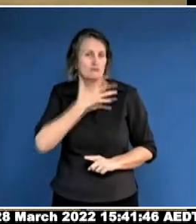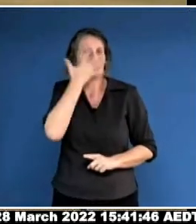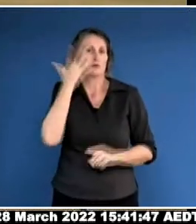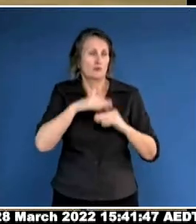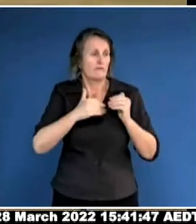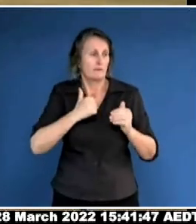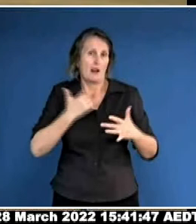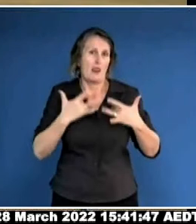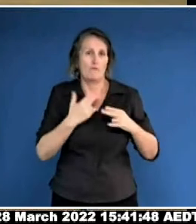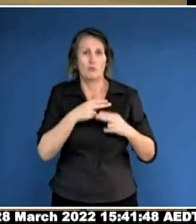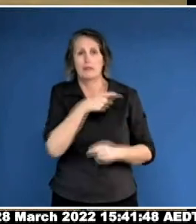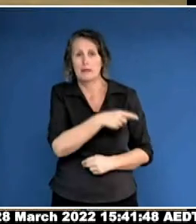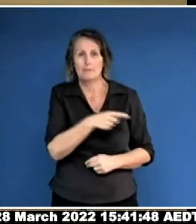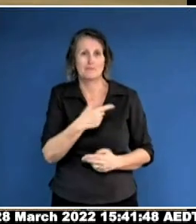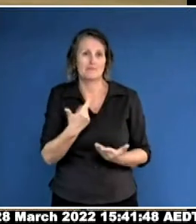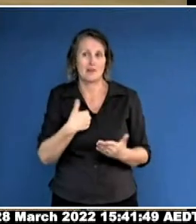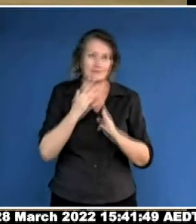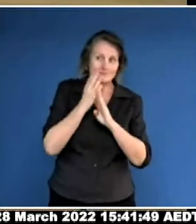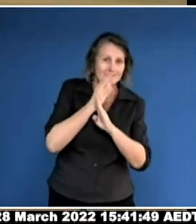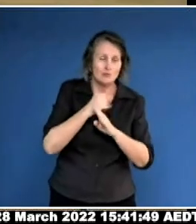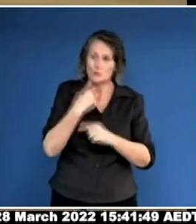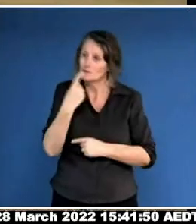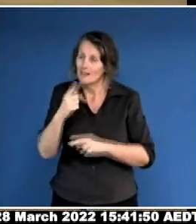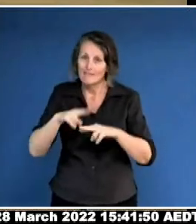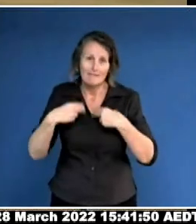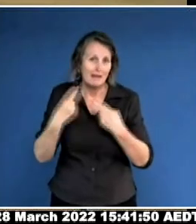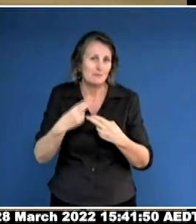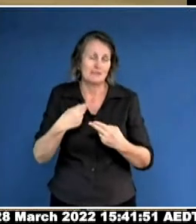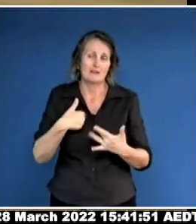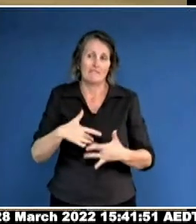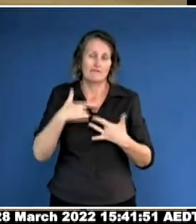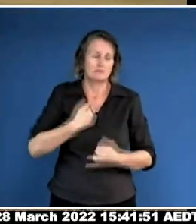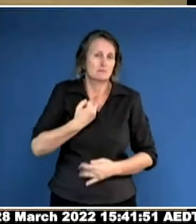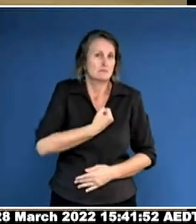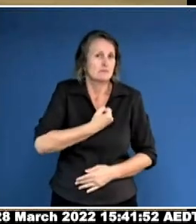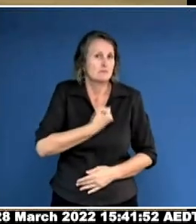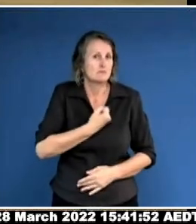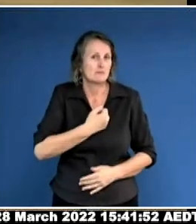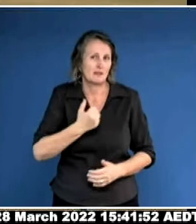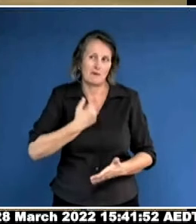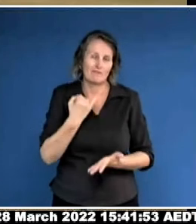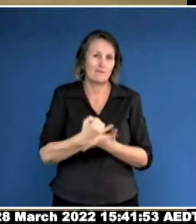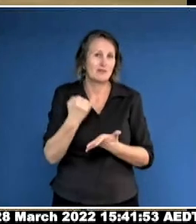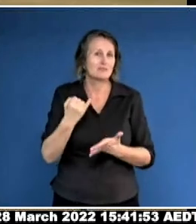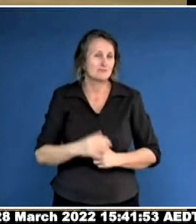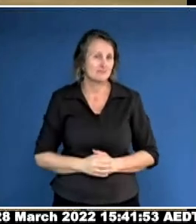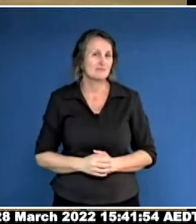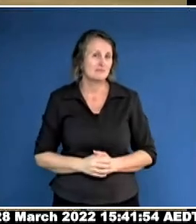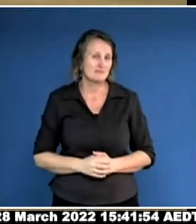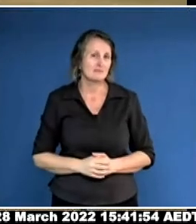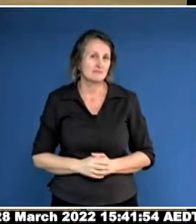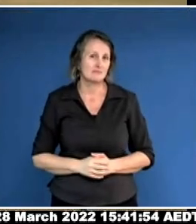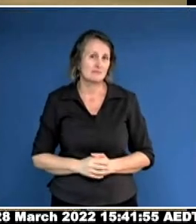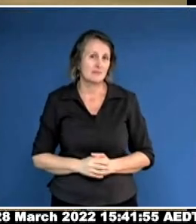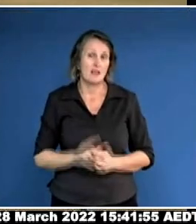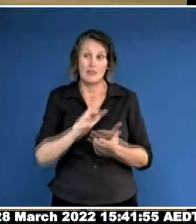my personal life. I was hiding it from my family. I felt responsible for being in that position. Not long after